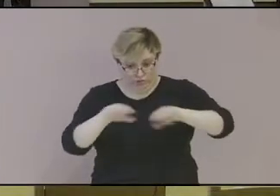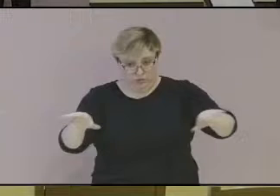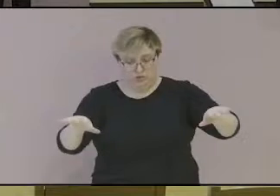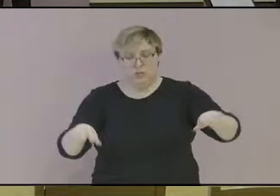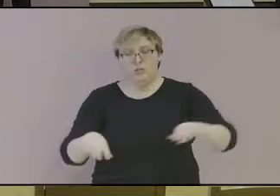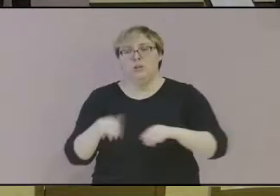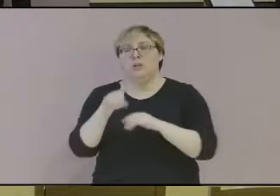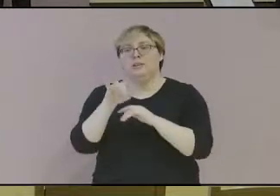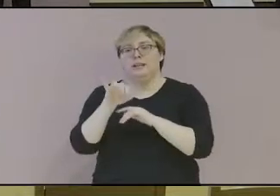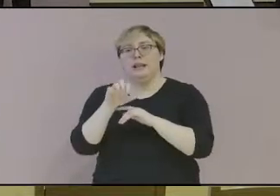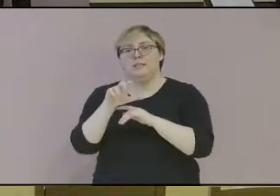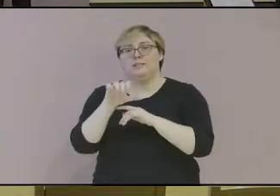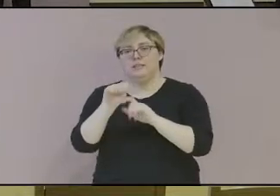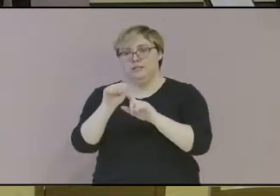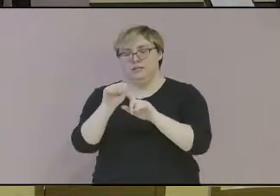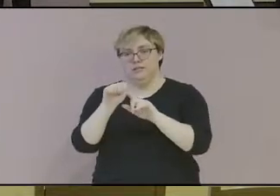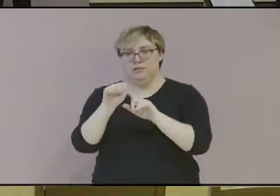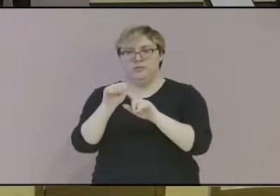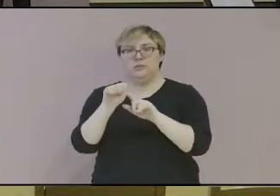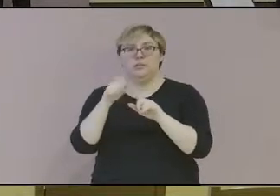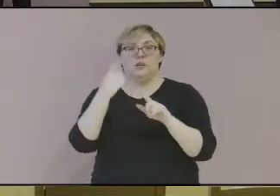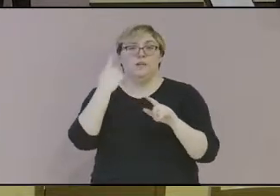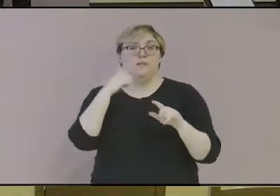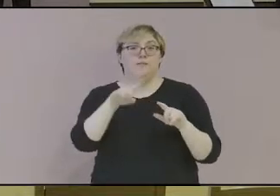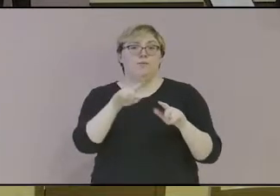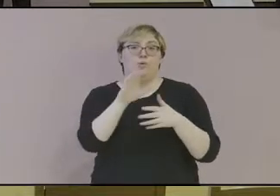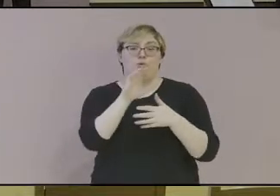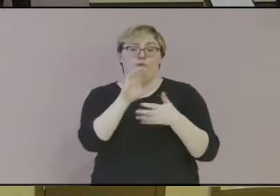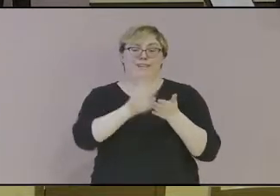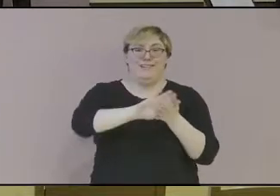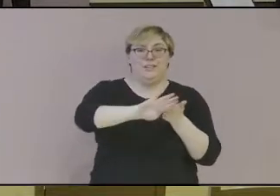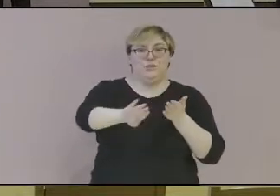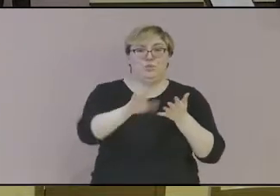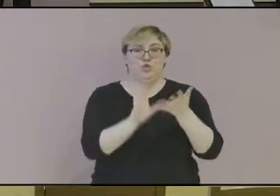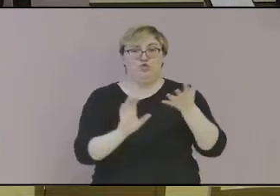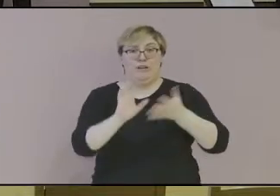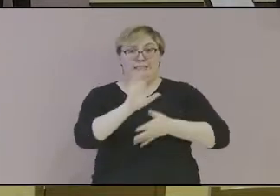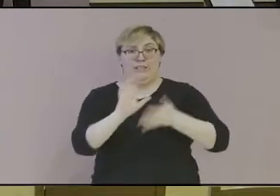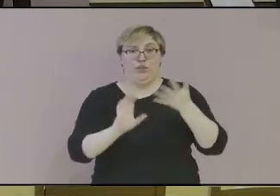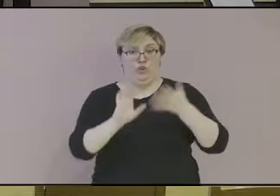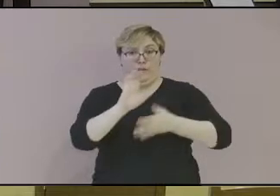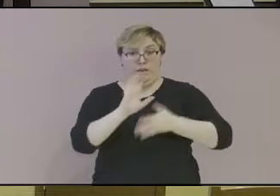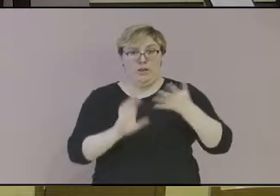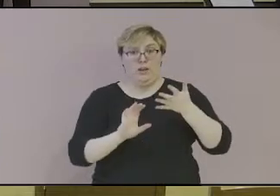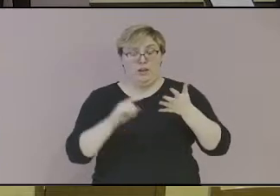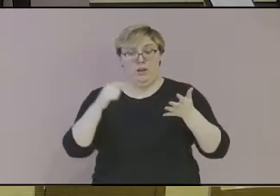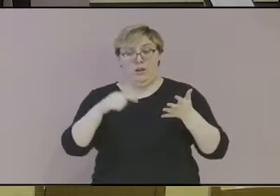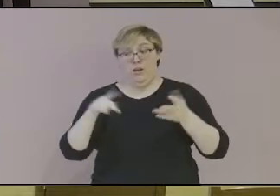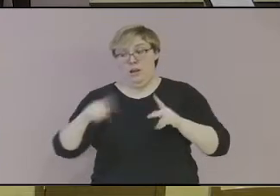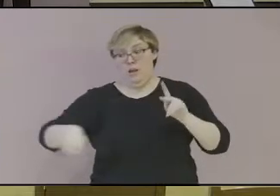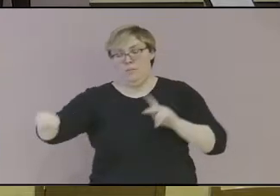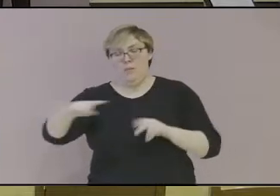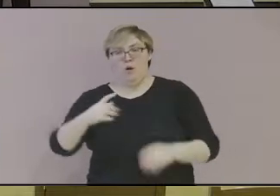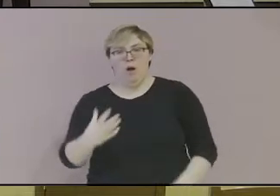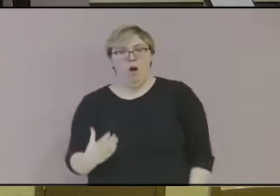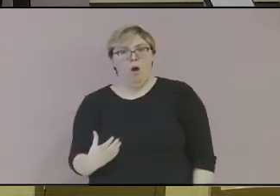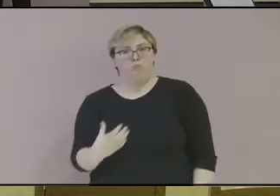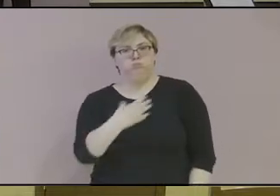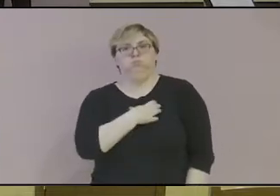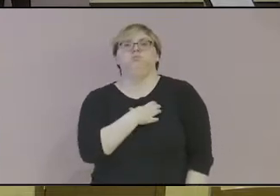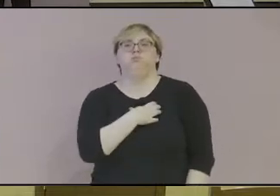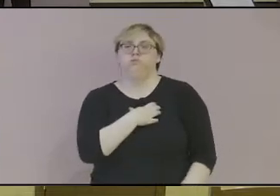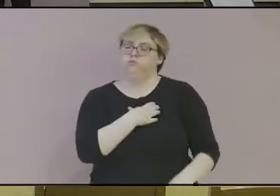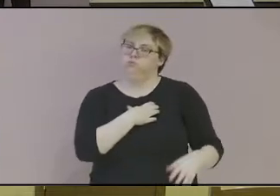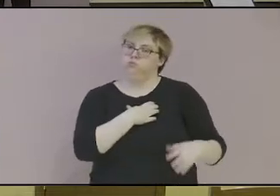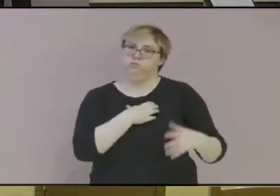dialysis as a criterion for exclusion from ventilator access generated by far the most pushback. I don't have time to explain all